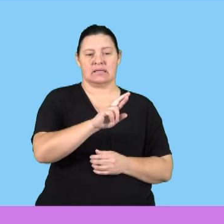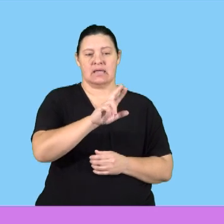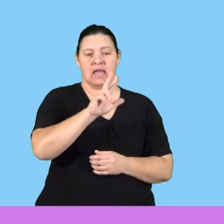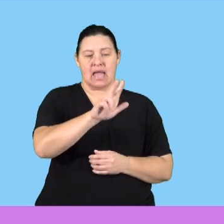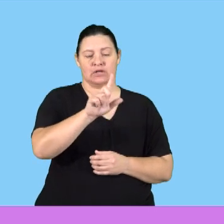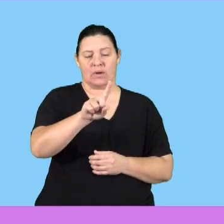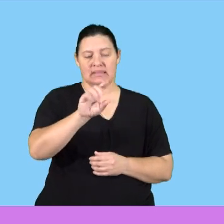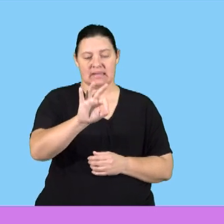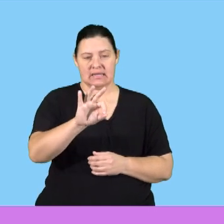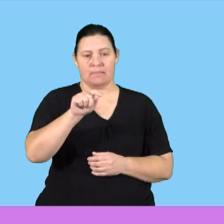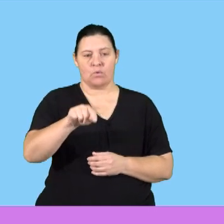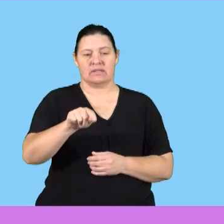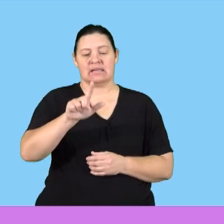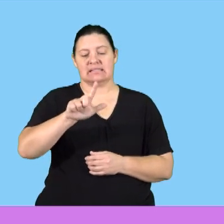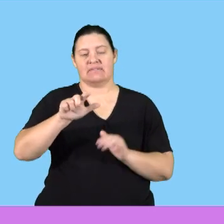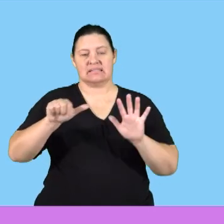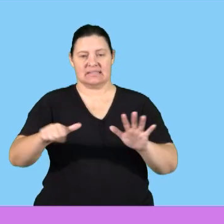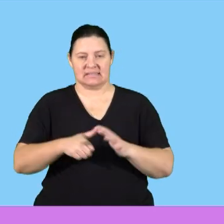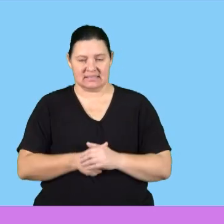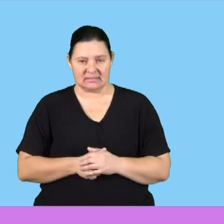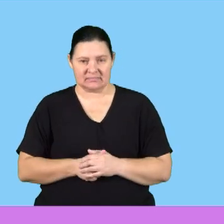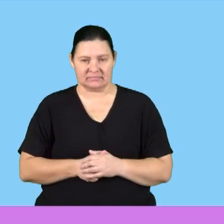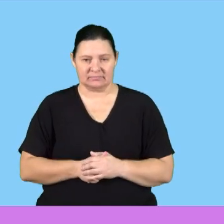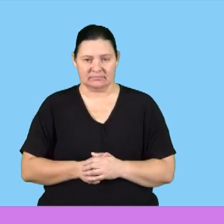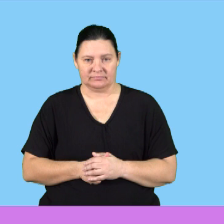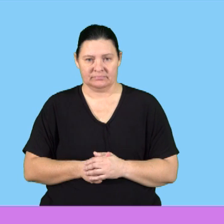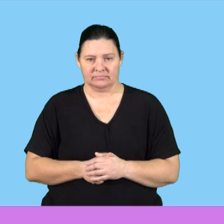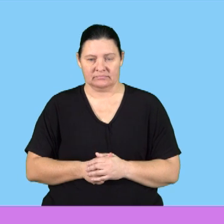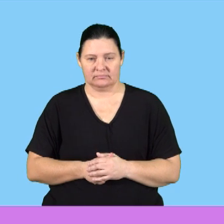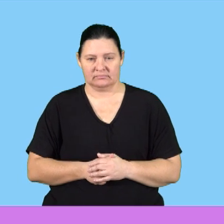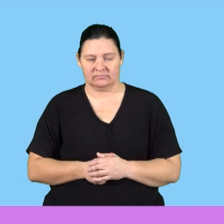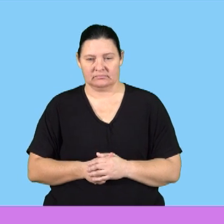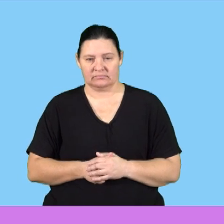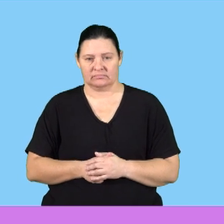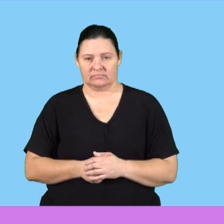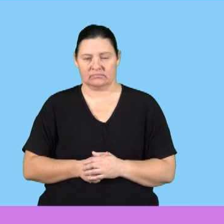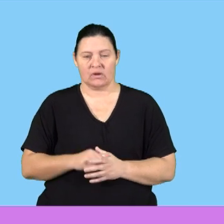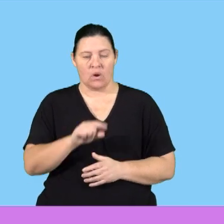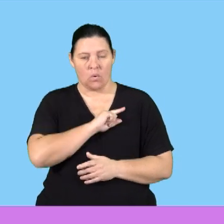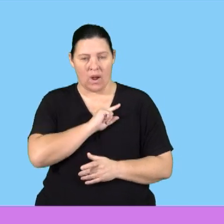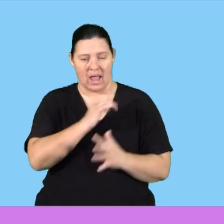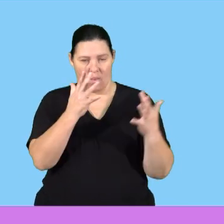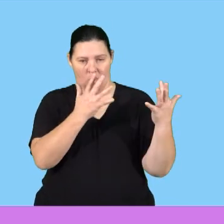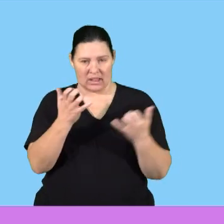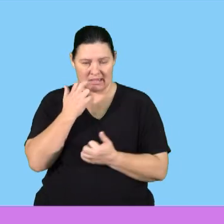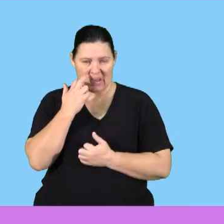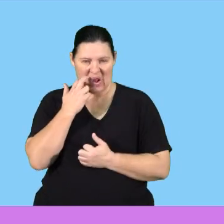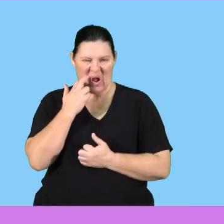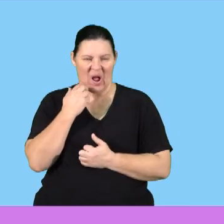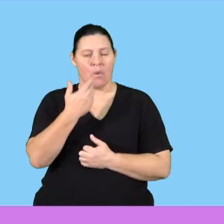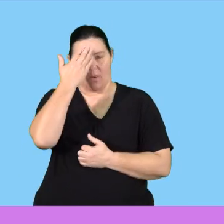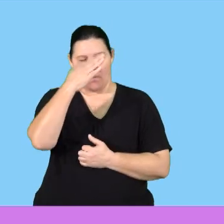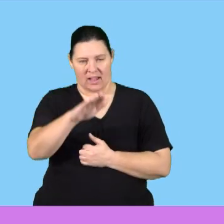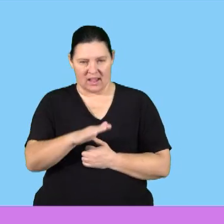813 rand 76. I think now, because we have